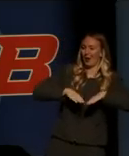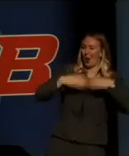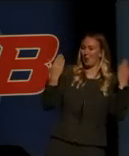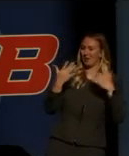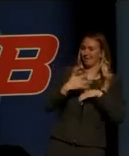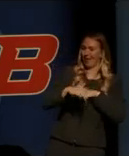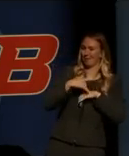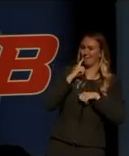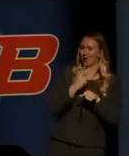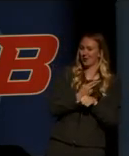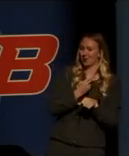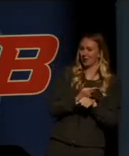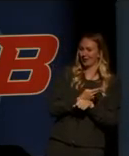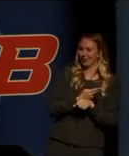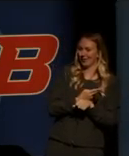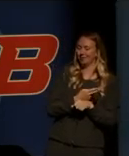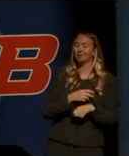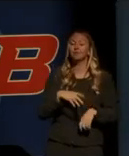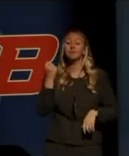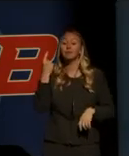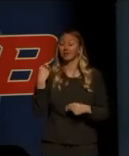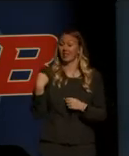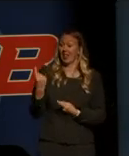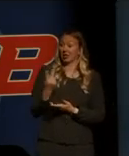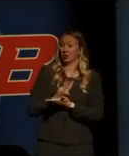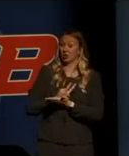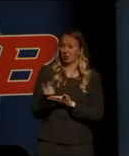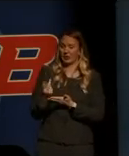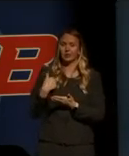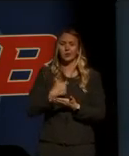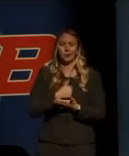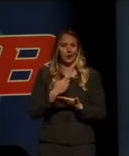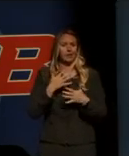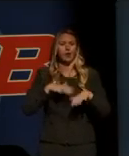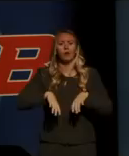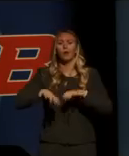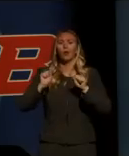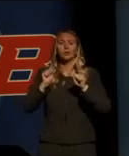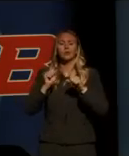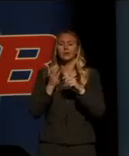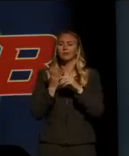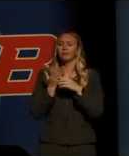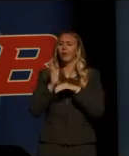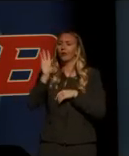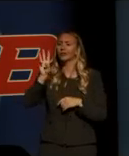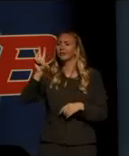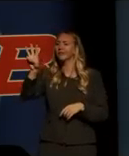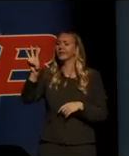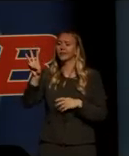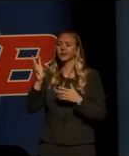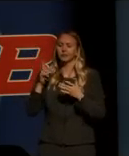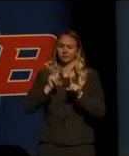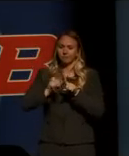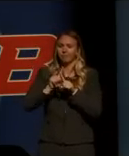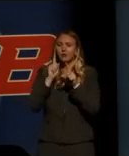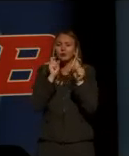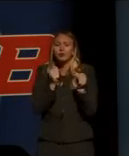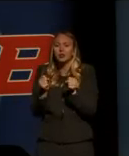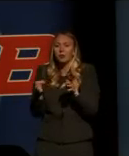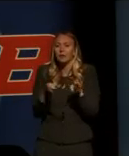last 2 weeks, we've hosted half a dozen strategic planning events for your colleagues from across